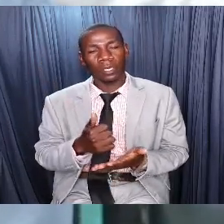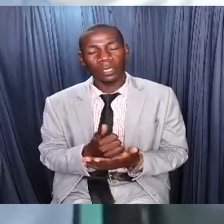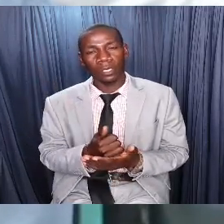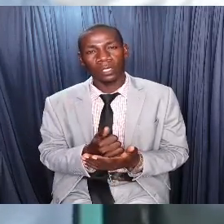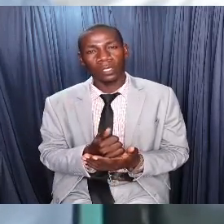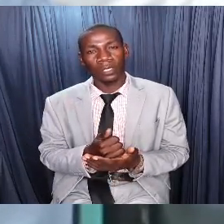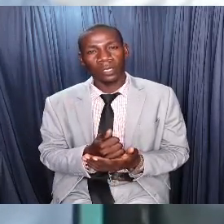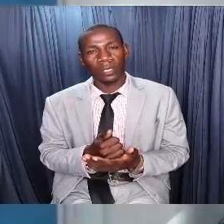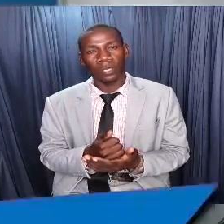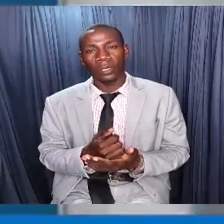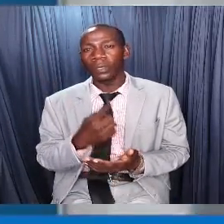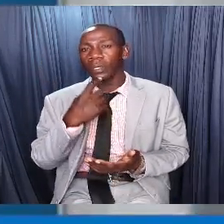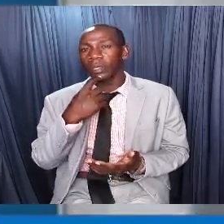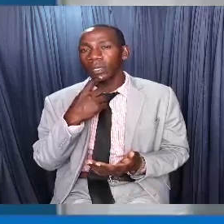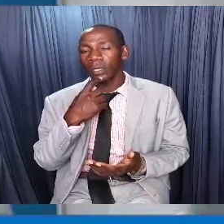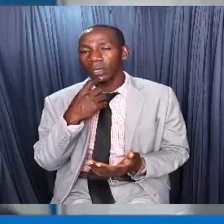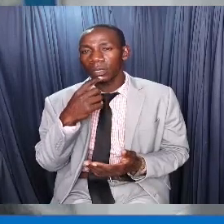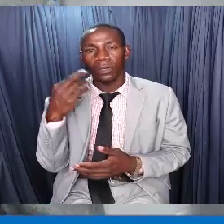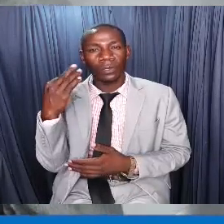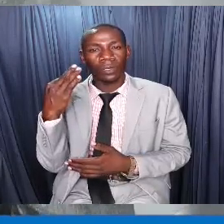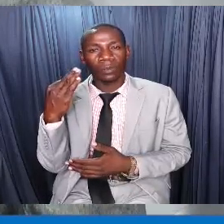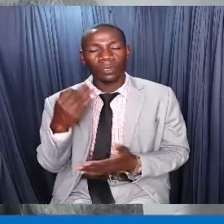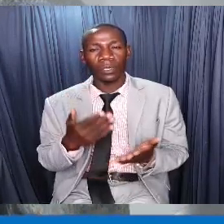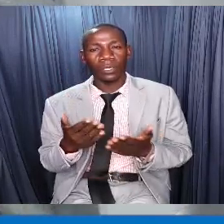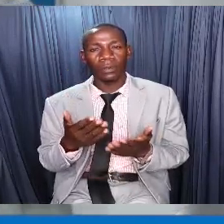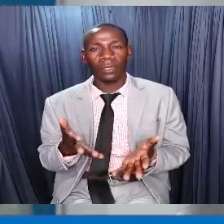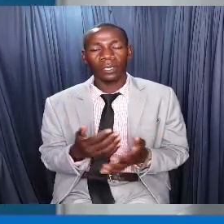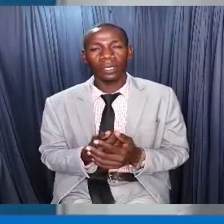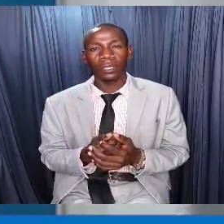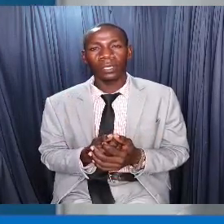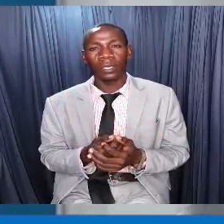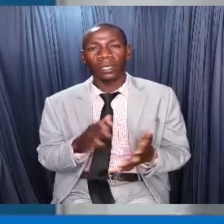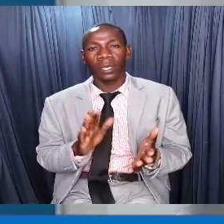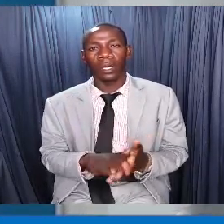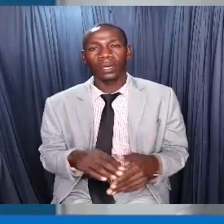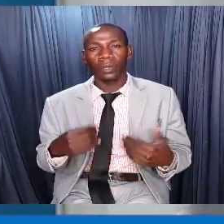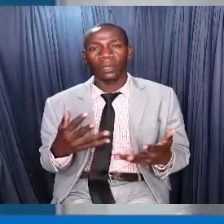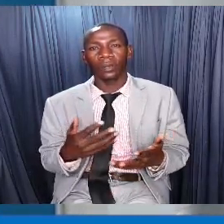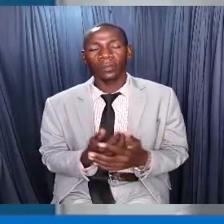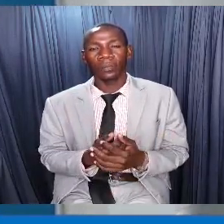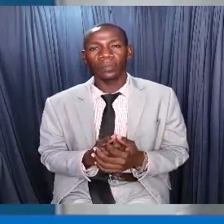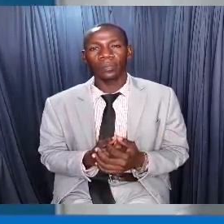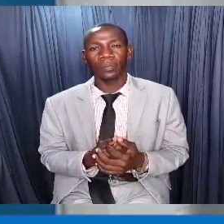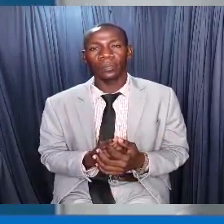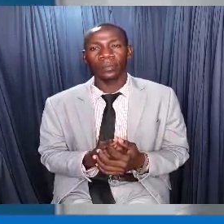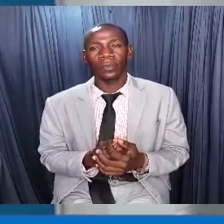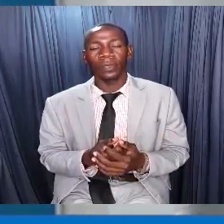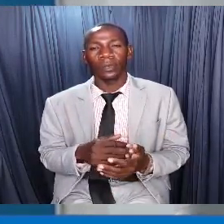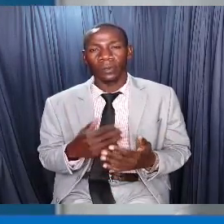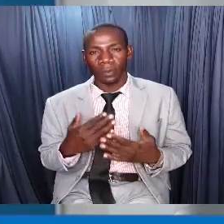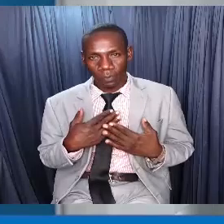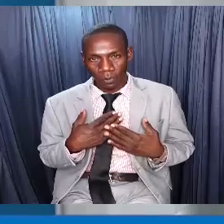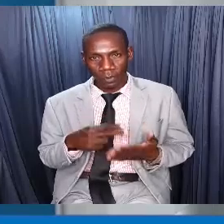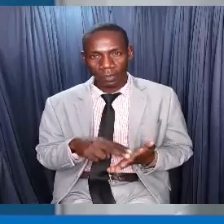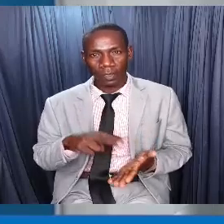Amen. Akasema nishikilie ibada hapa. He told me to help him today. Hallelujah. Hallelujah. Kwa hivyo naomba tusimame. So